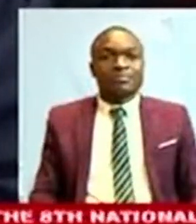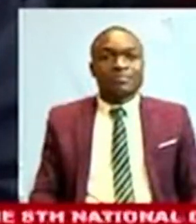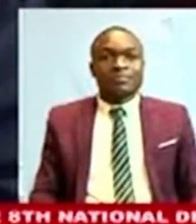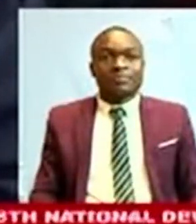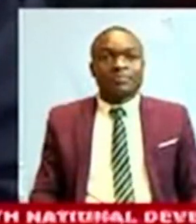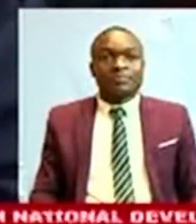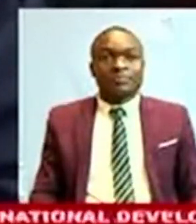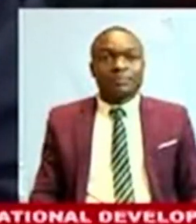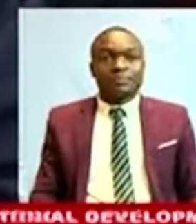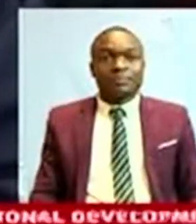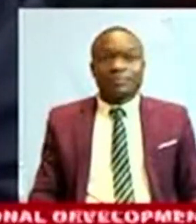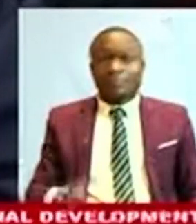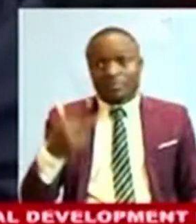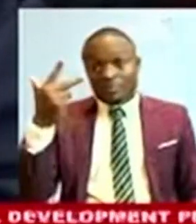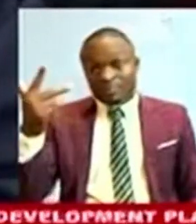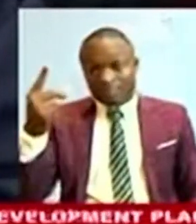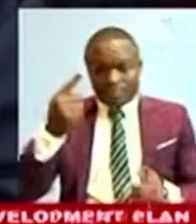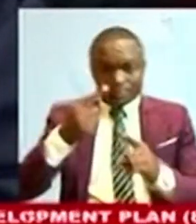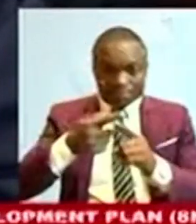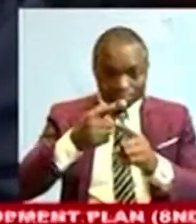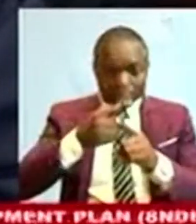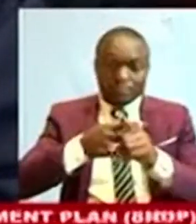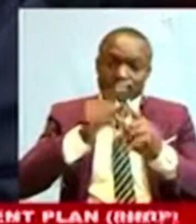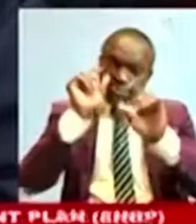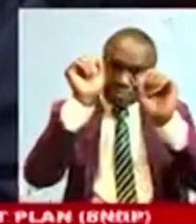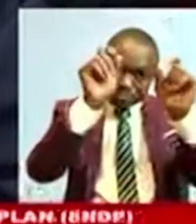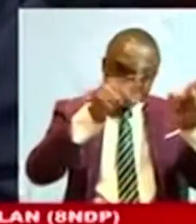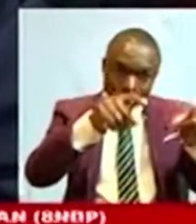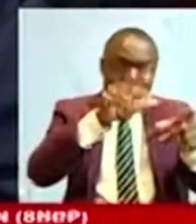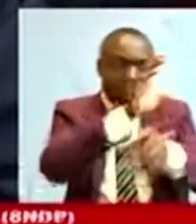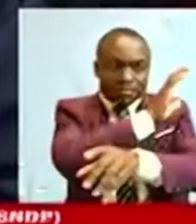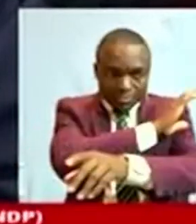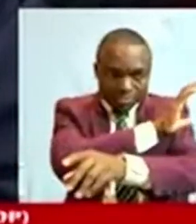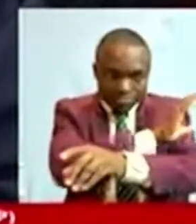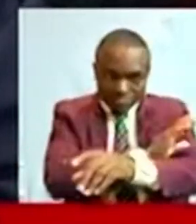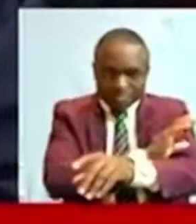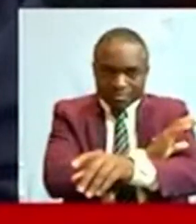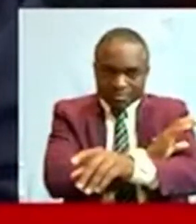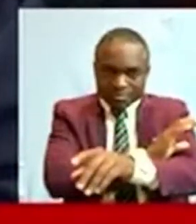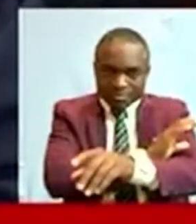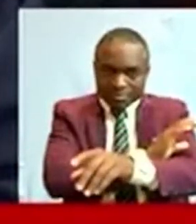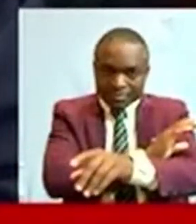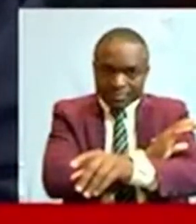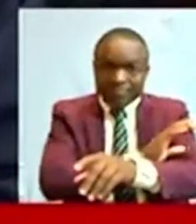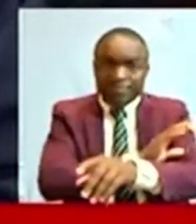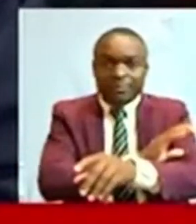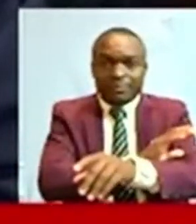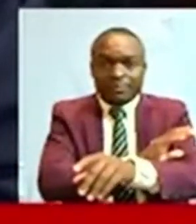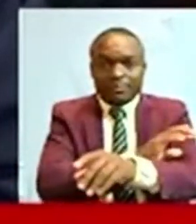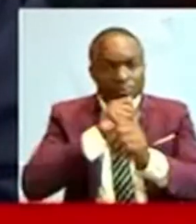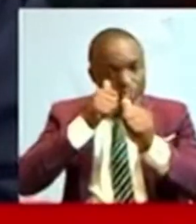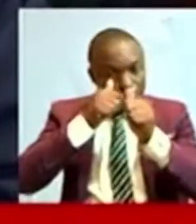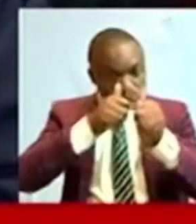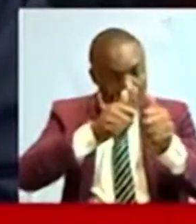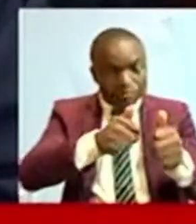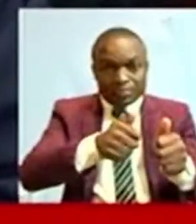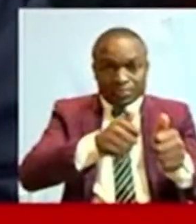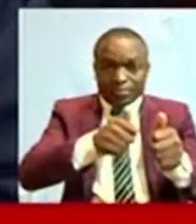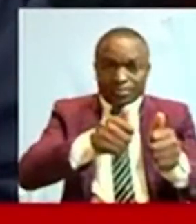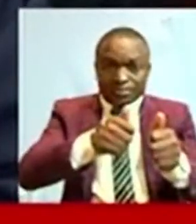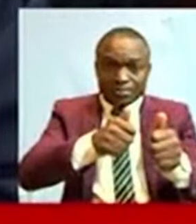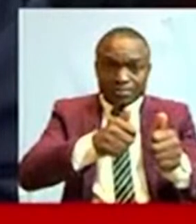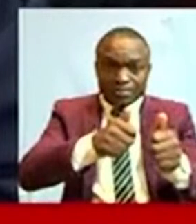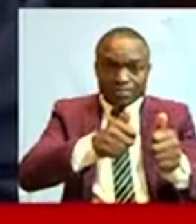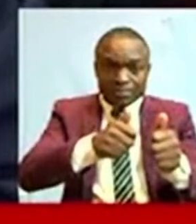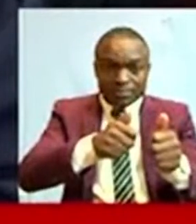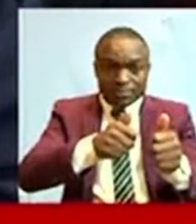trimester, which is 3 months period, and they adhere to those requirements,